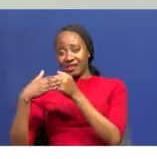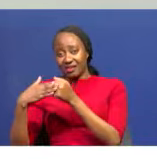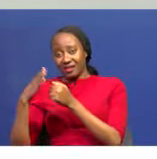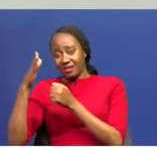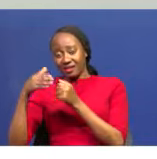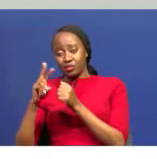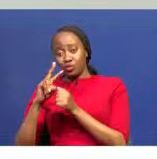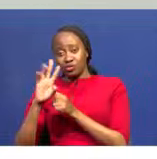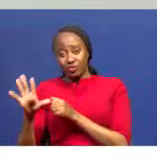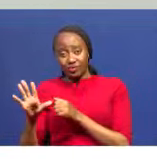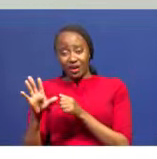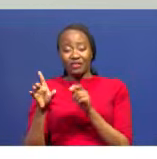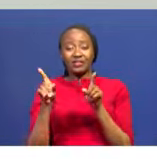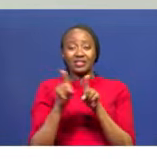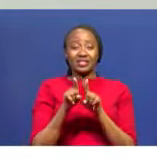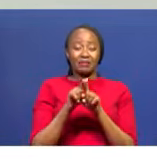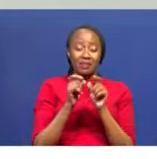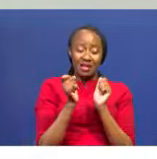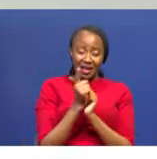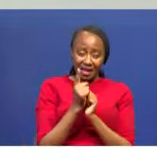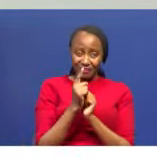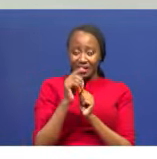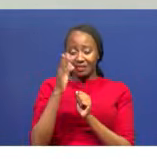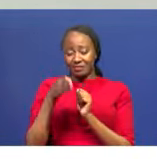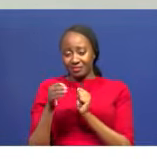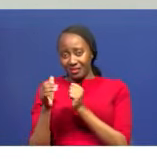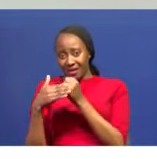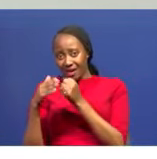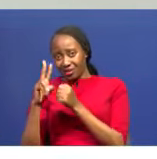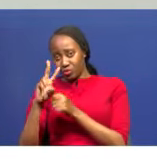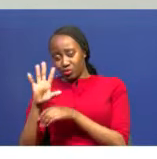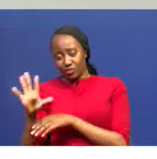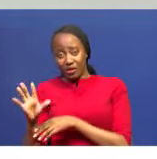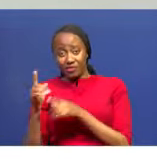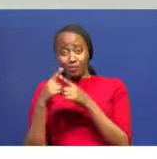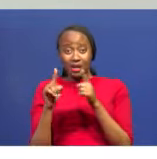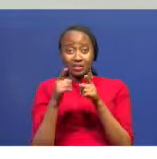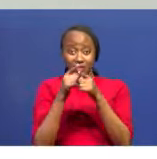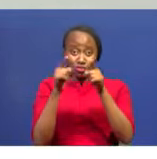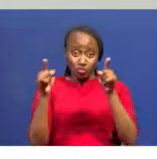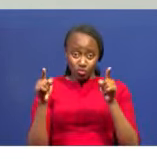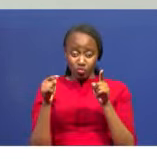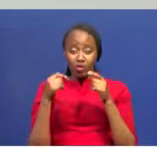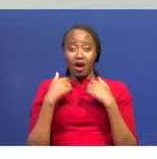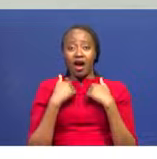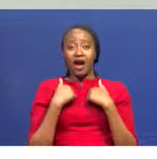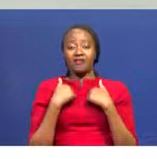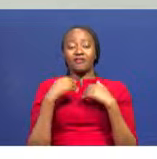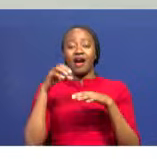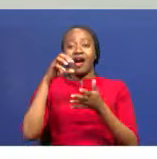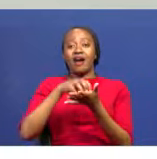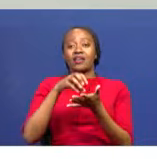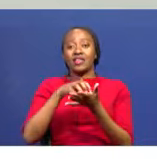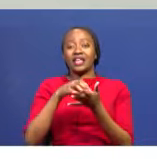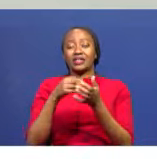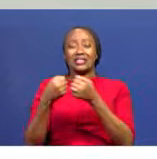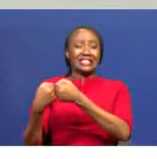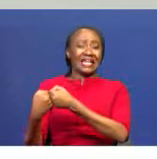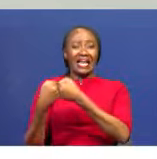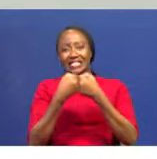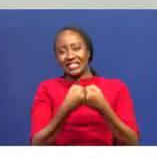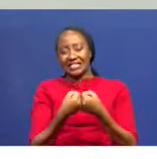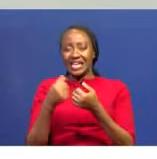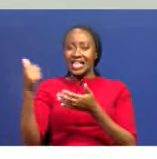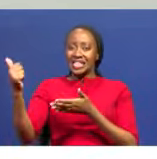August 2025 file that has been marked closed. If you're just joining us, there was a case challenging the recruitment of police